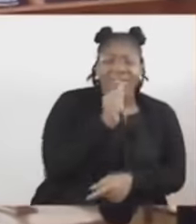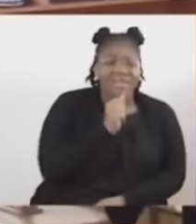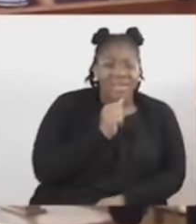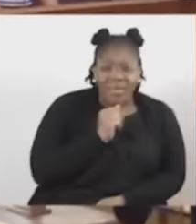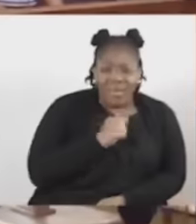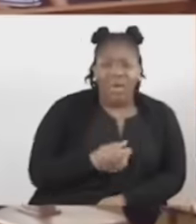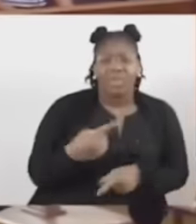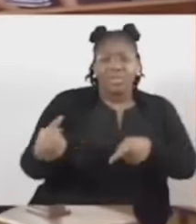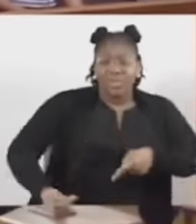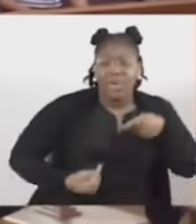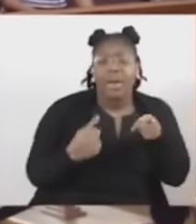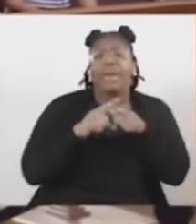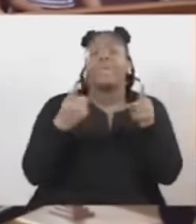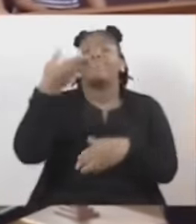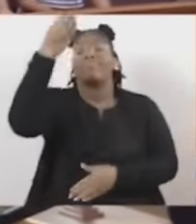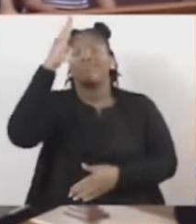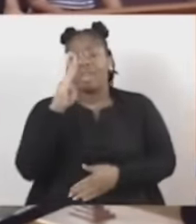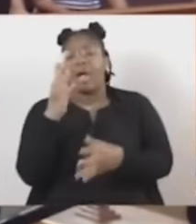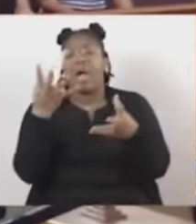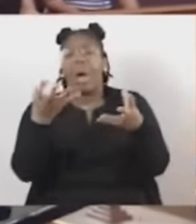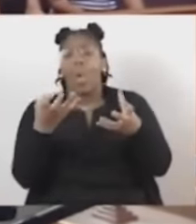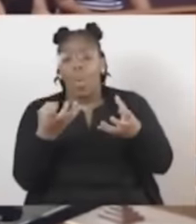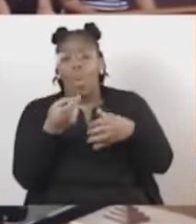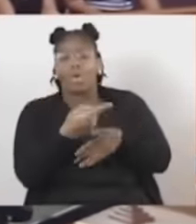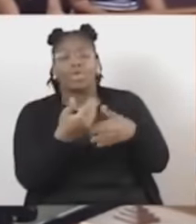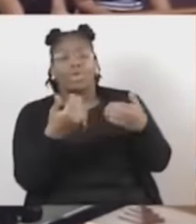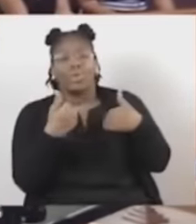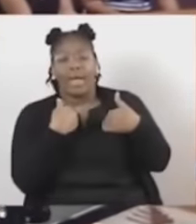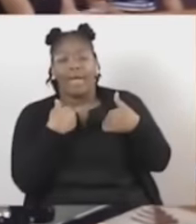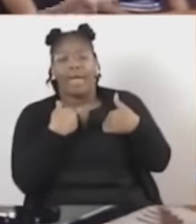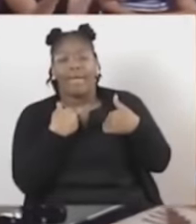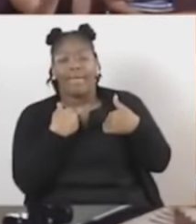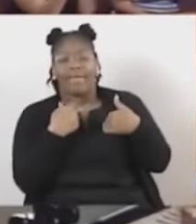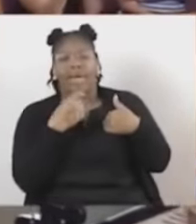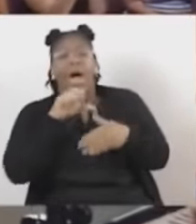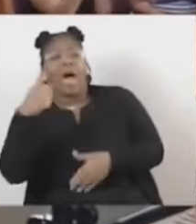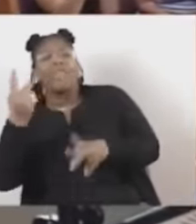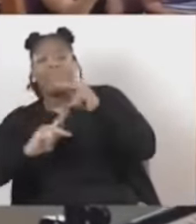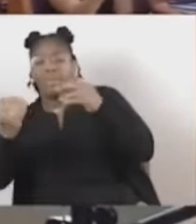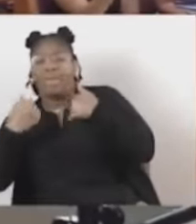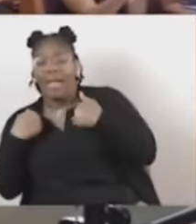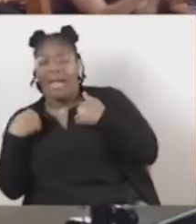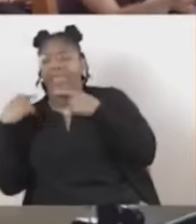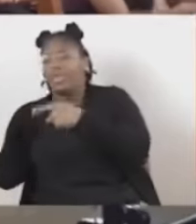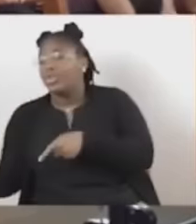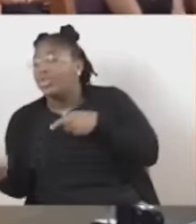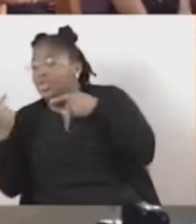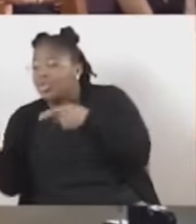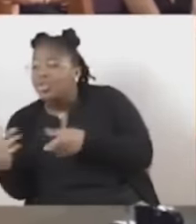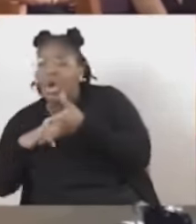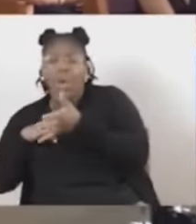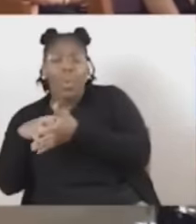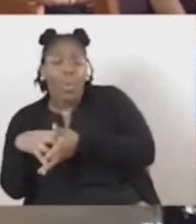future, I need to make sure you don't do life with loose threads. Others can do life with loose threads because they're